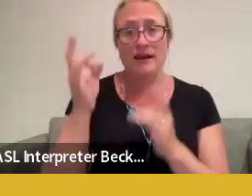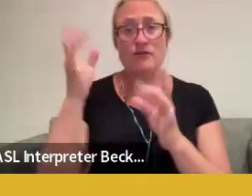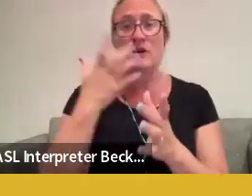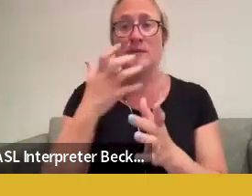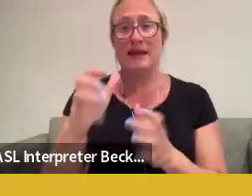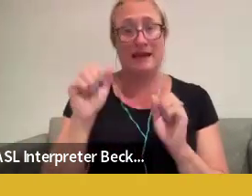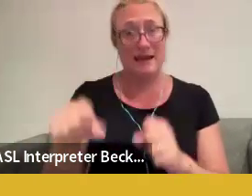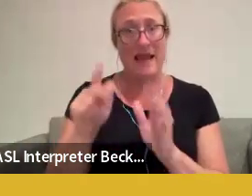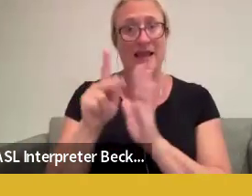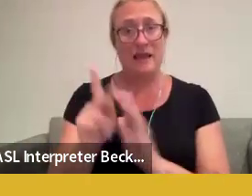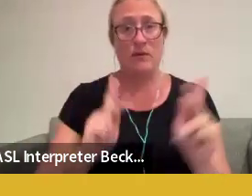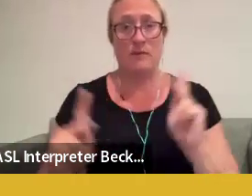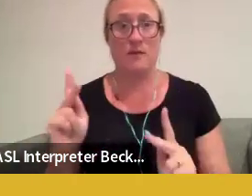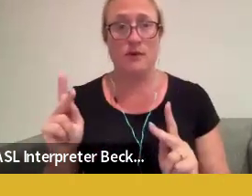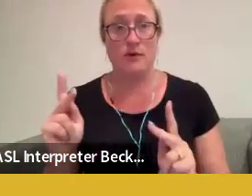death.